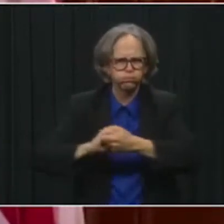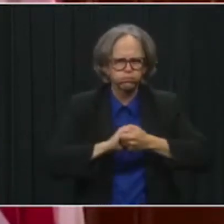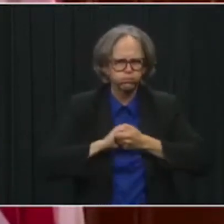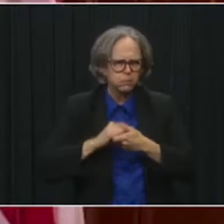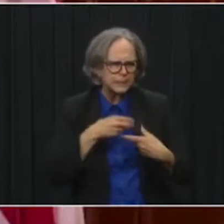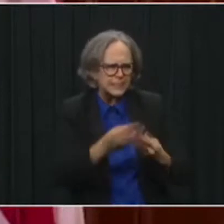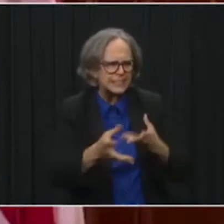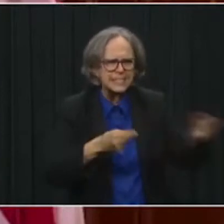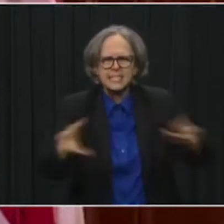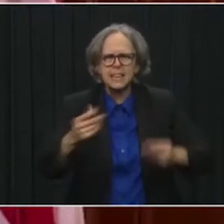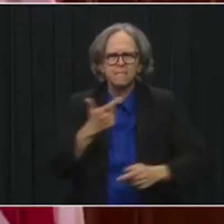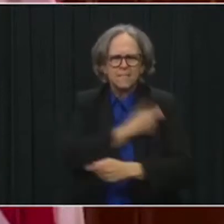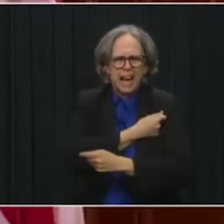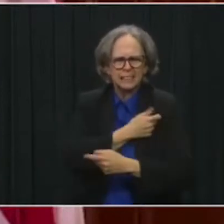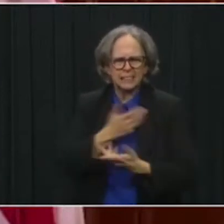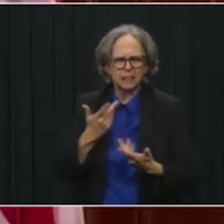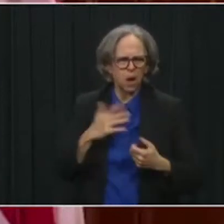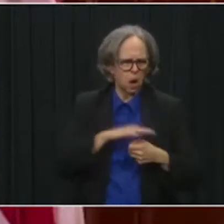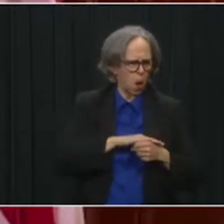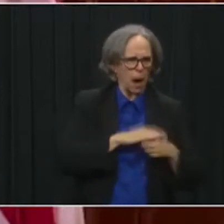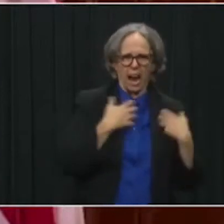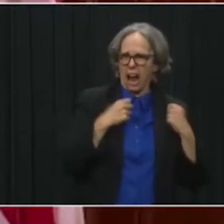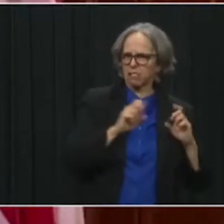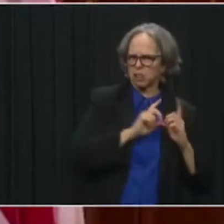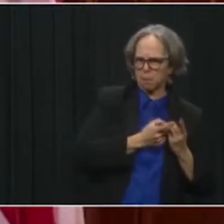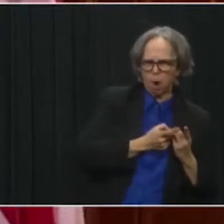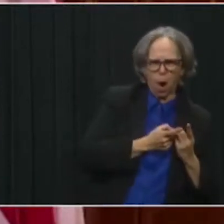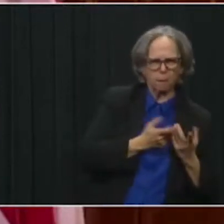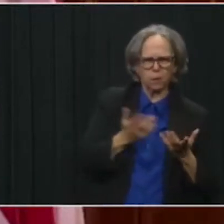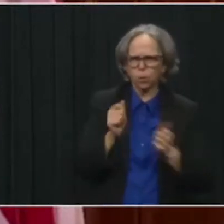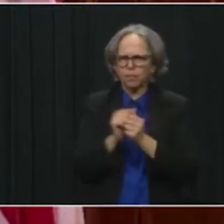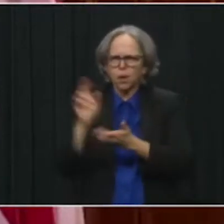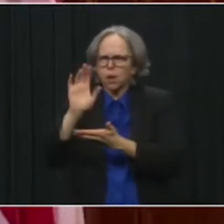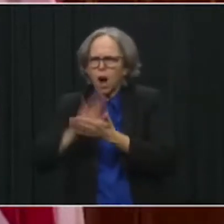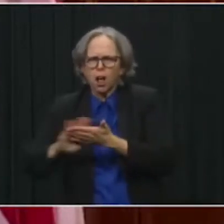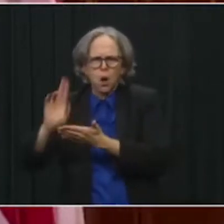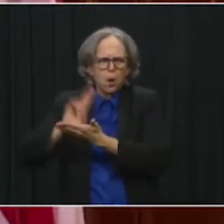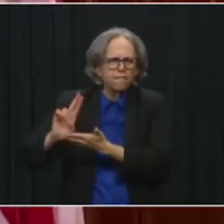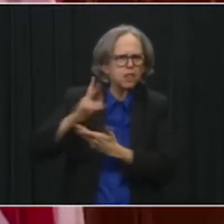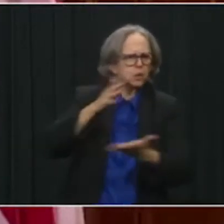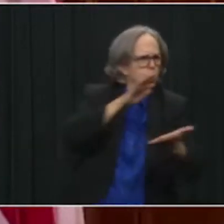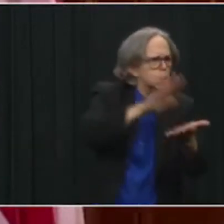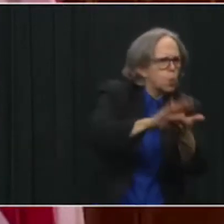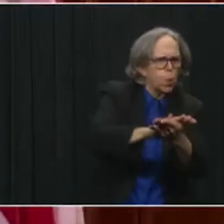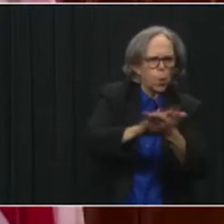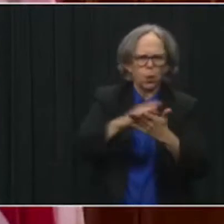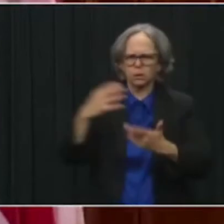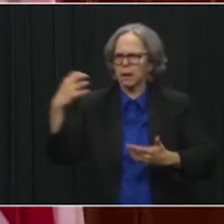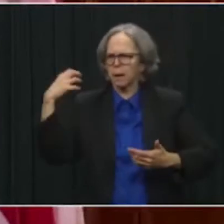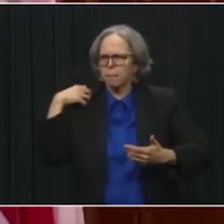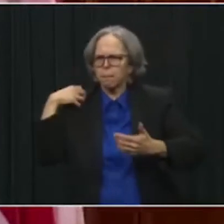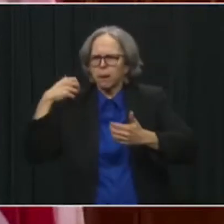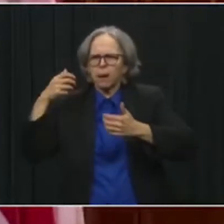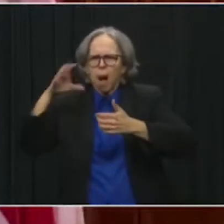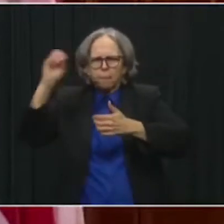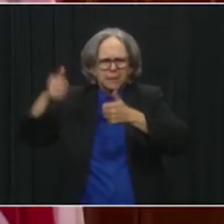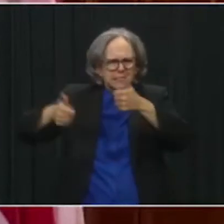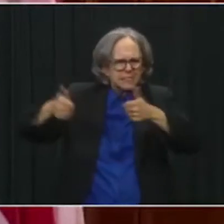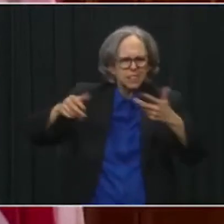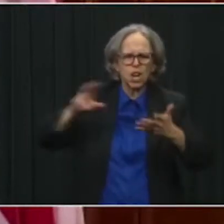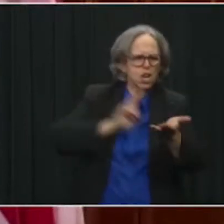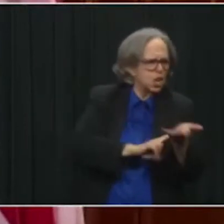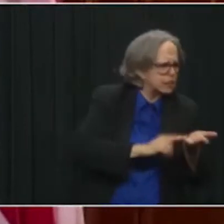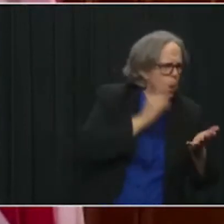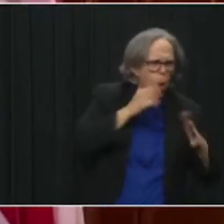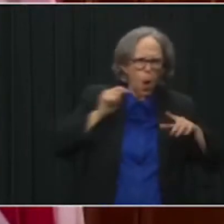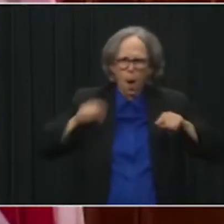accessible. Local health departments, our universities, our schools, our employers, our pharmacies, nursing homes, hospitals, community health